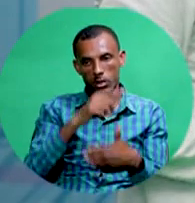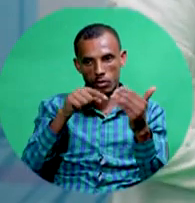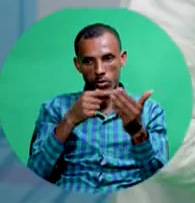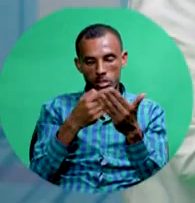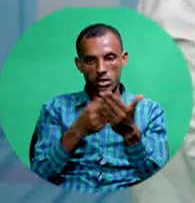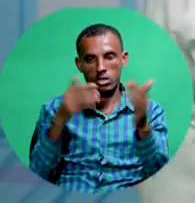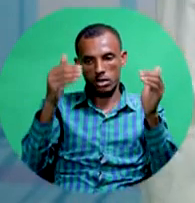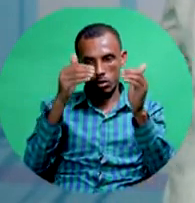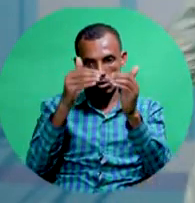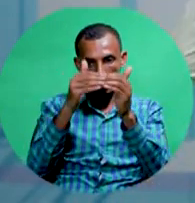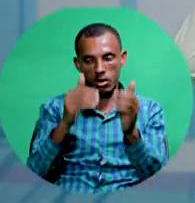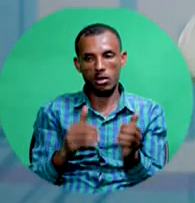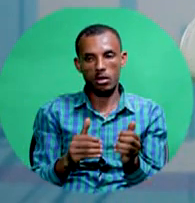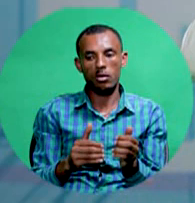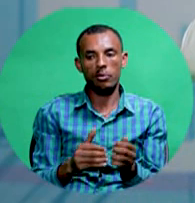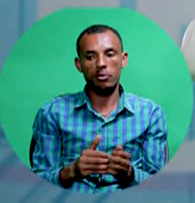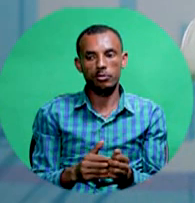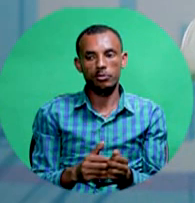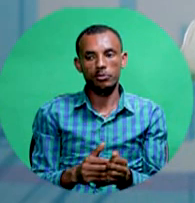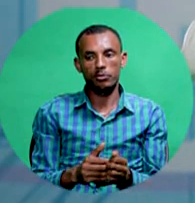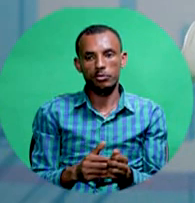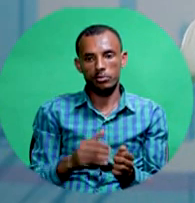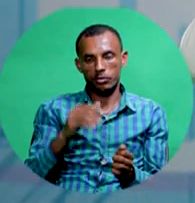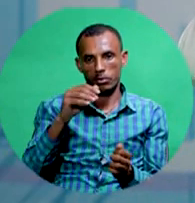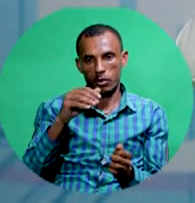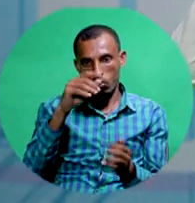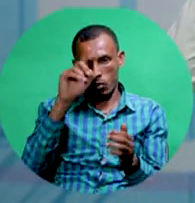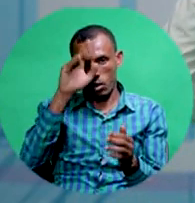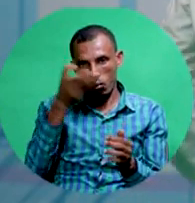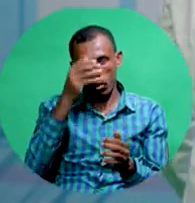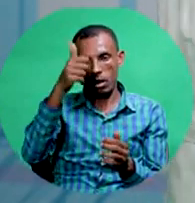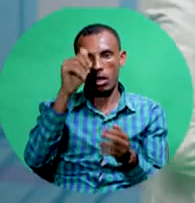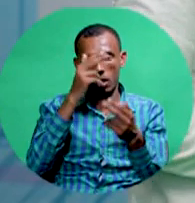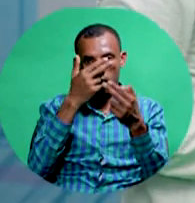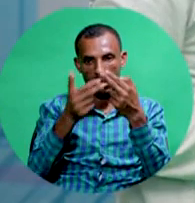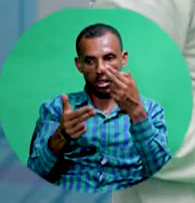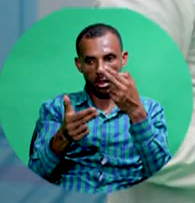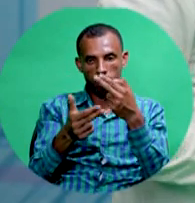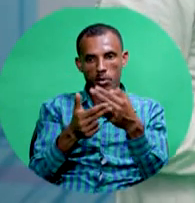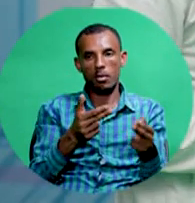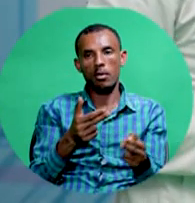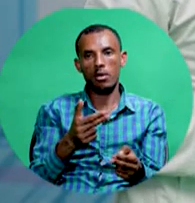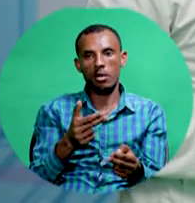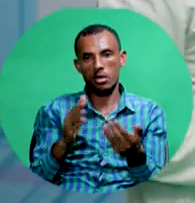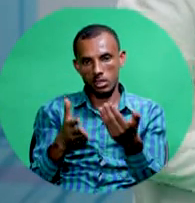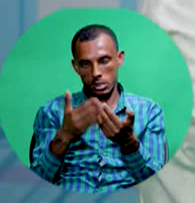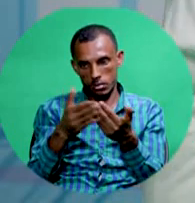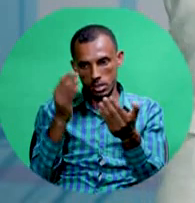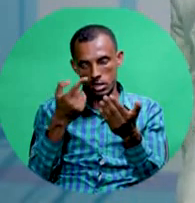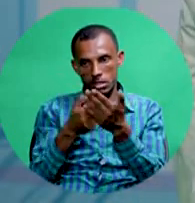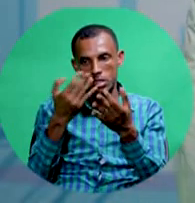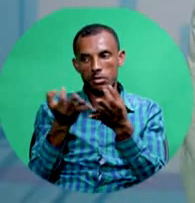Therefore, this equal to, it is 1 over a times, now it is becomes simple to integrate this